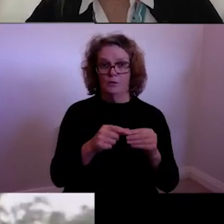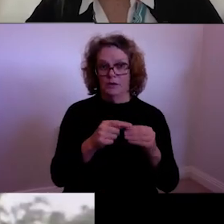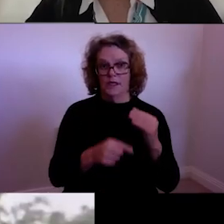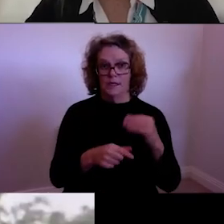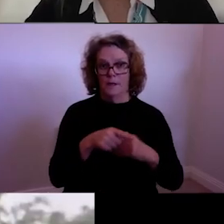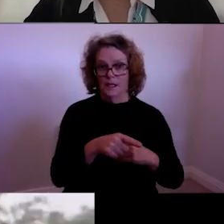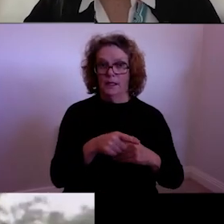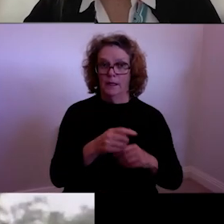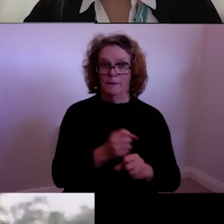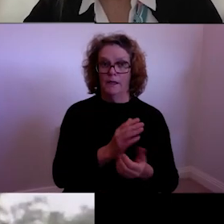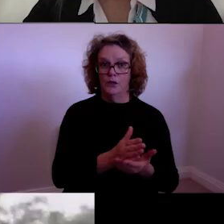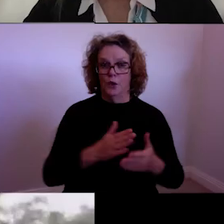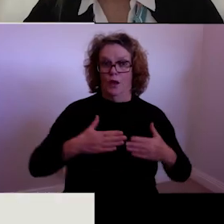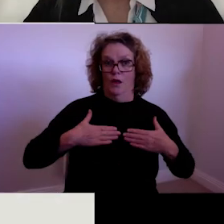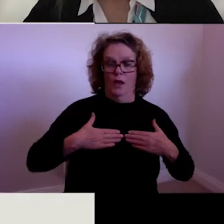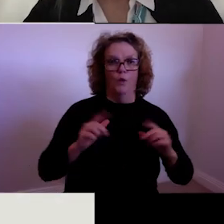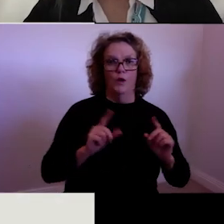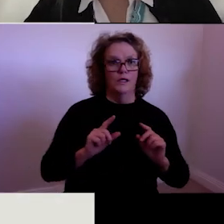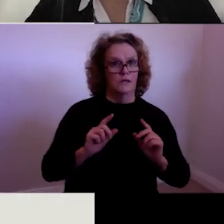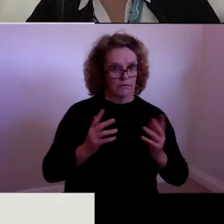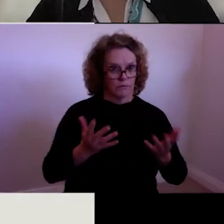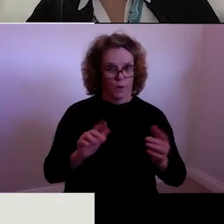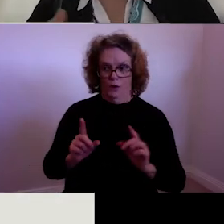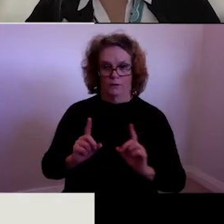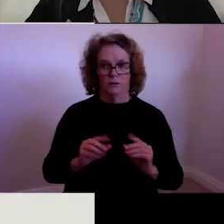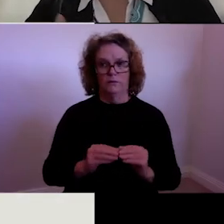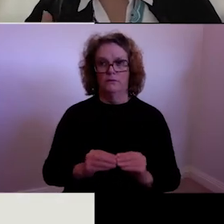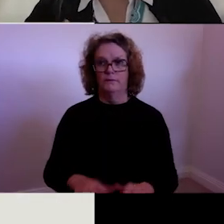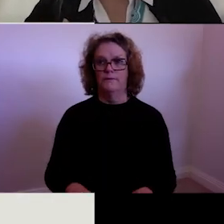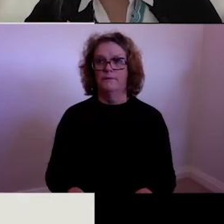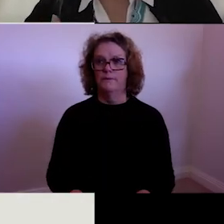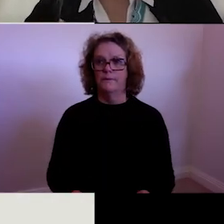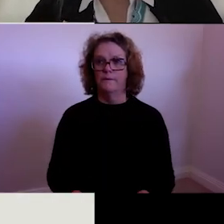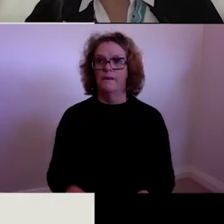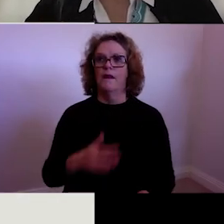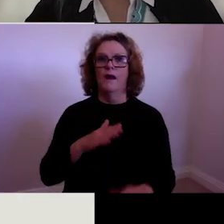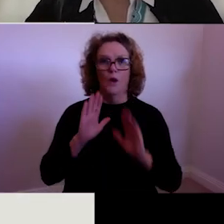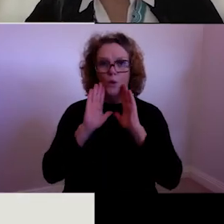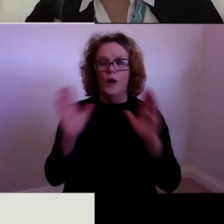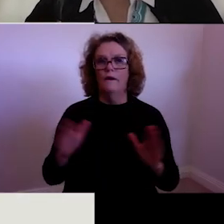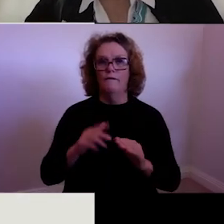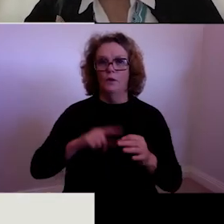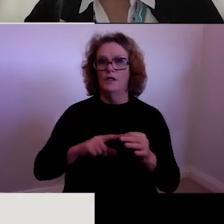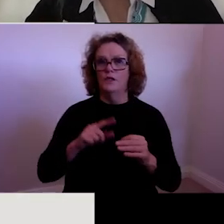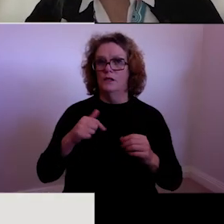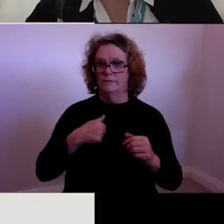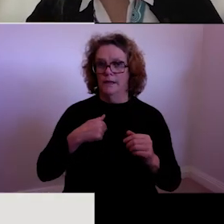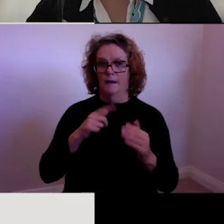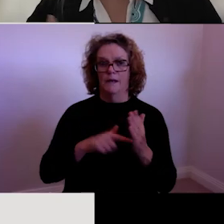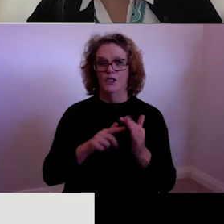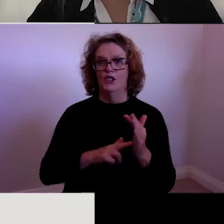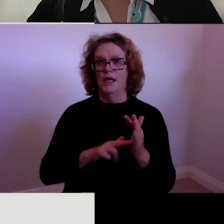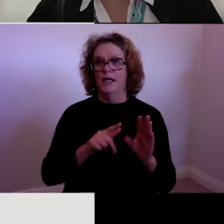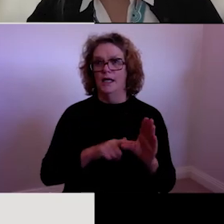you? That is such a wonderful question. My name is Jenny Downs. I'm from Western Australia, from